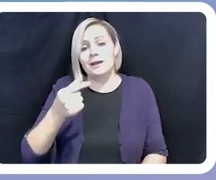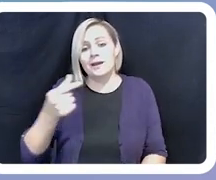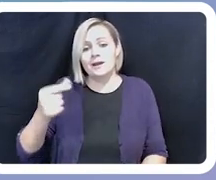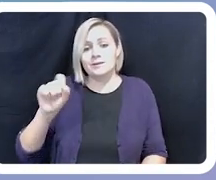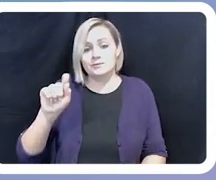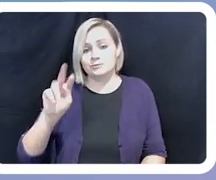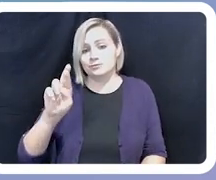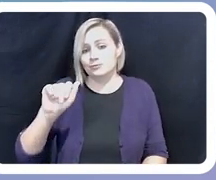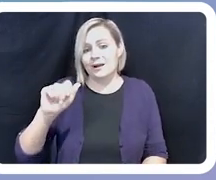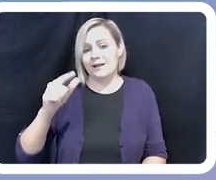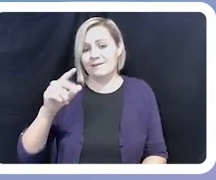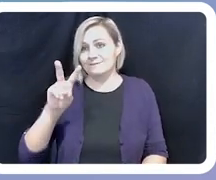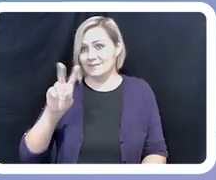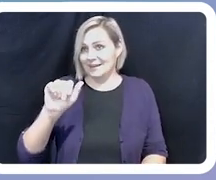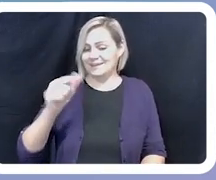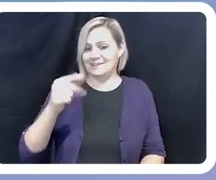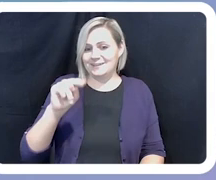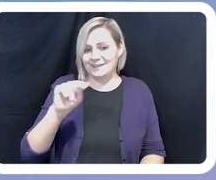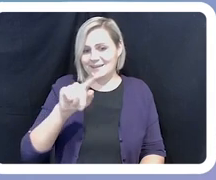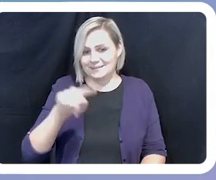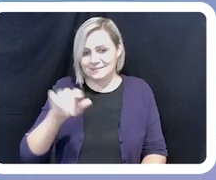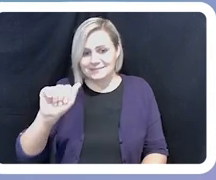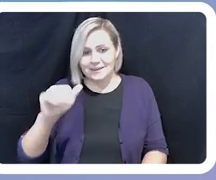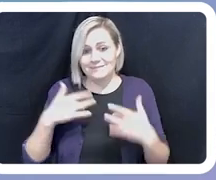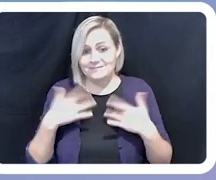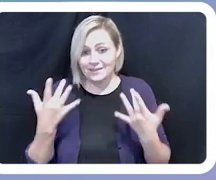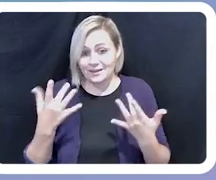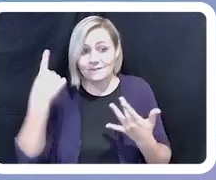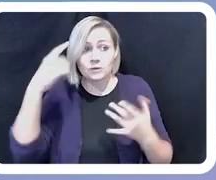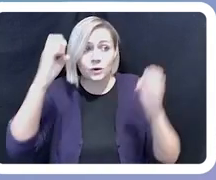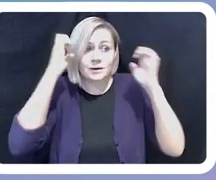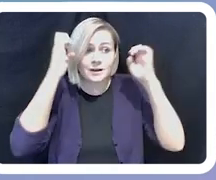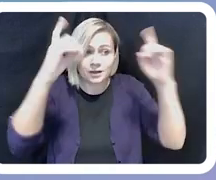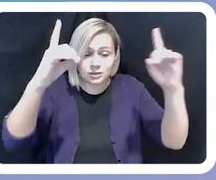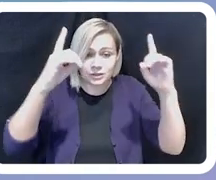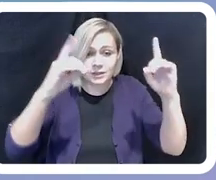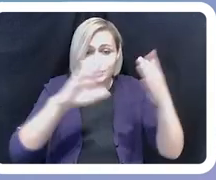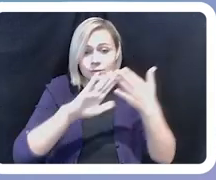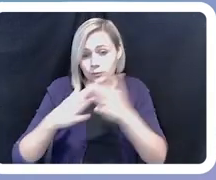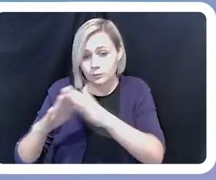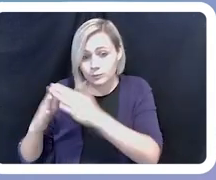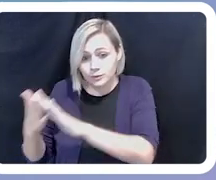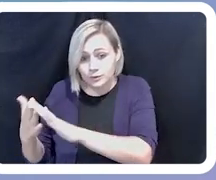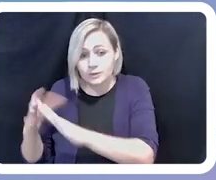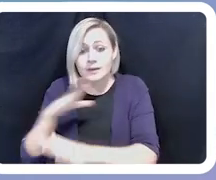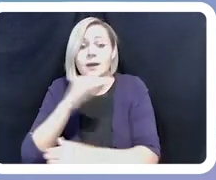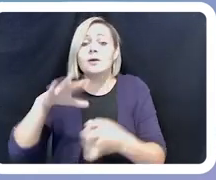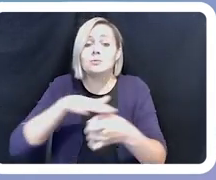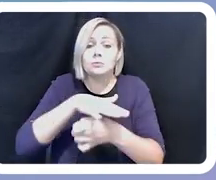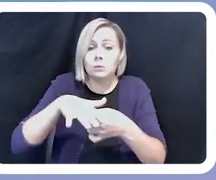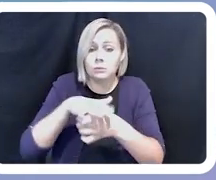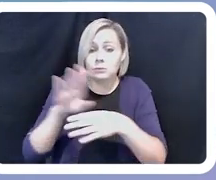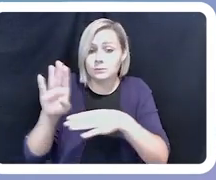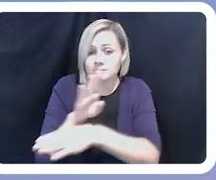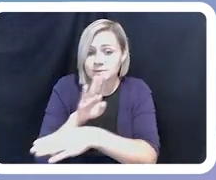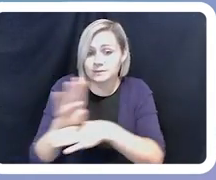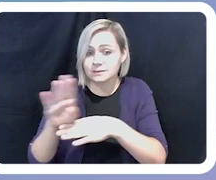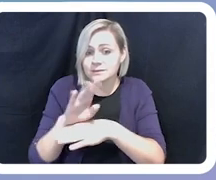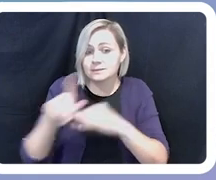event to educate the community and local